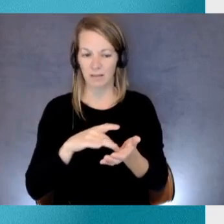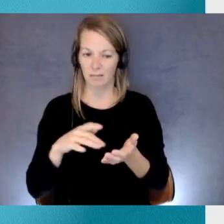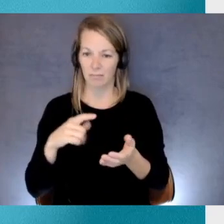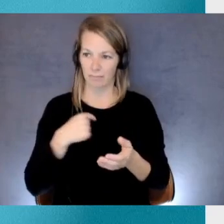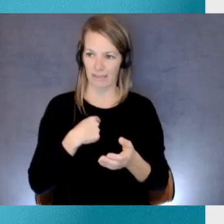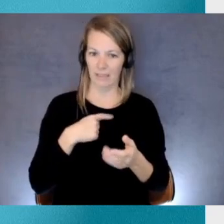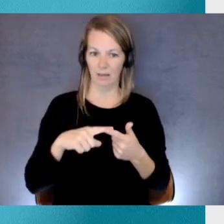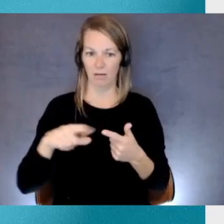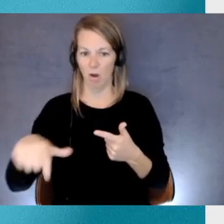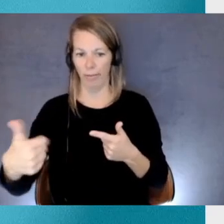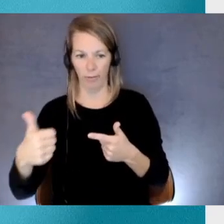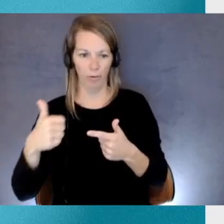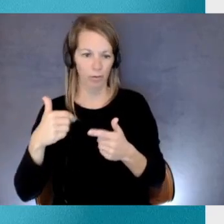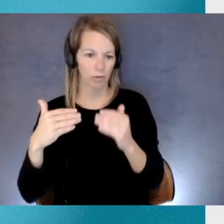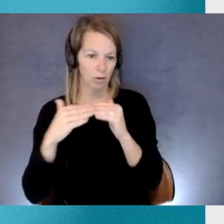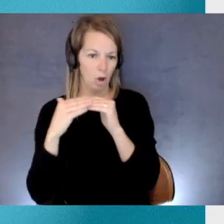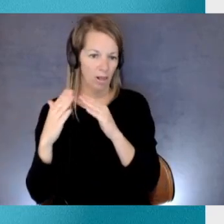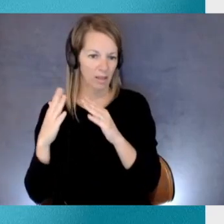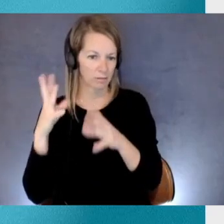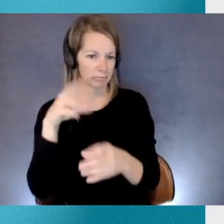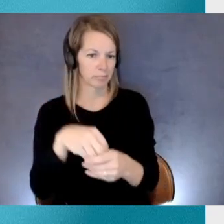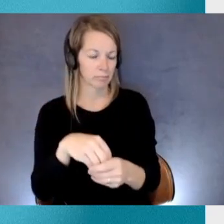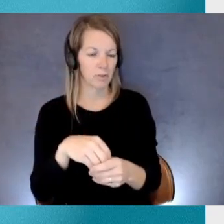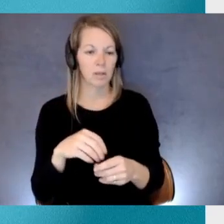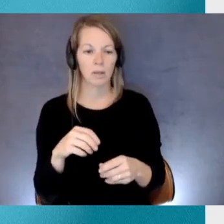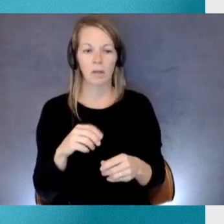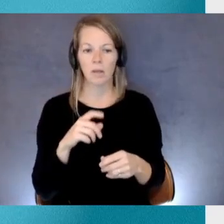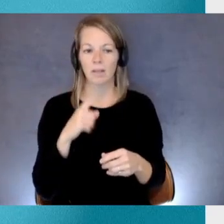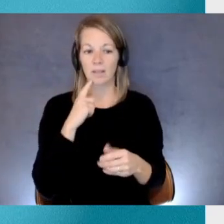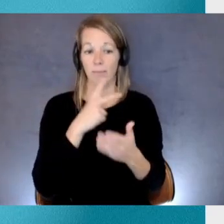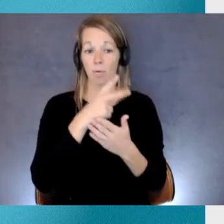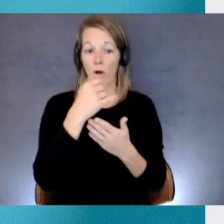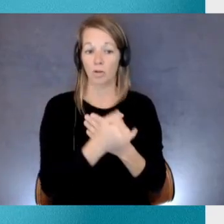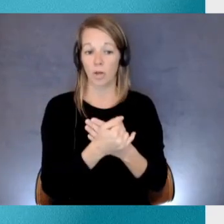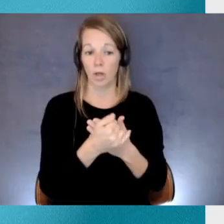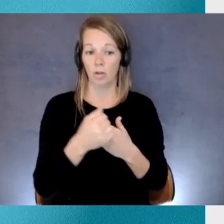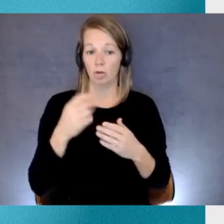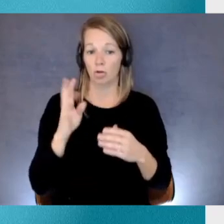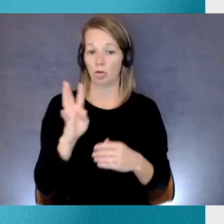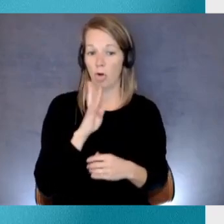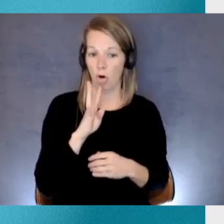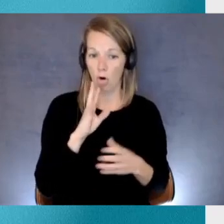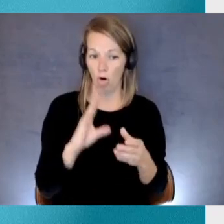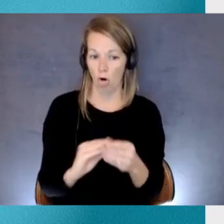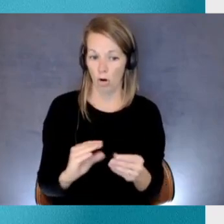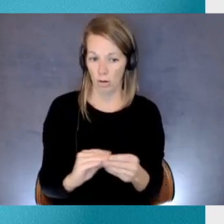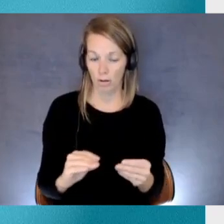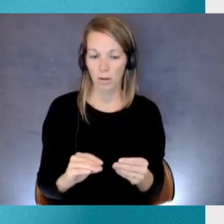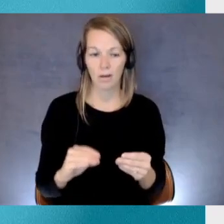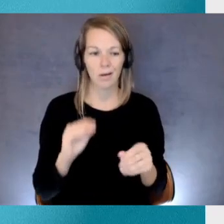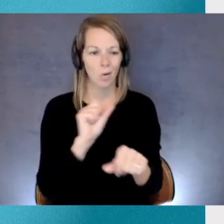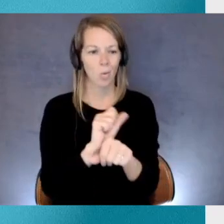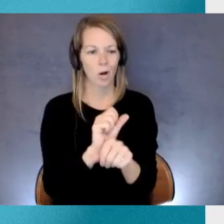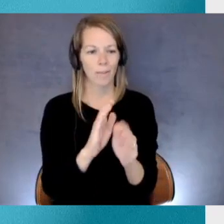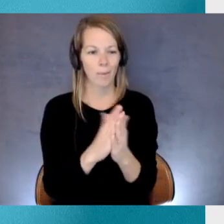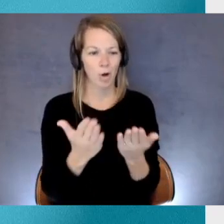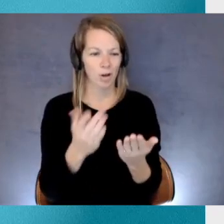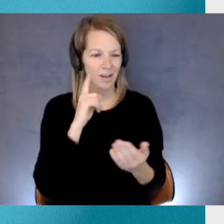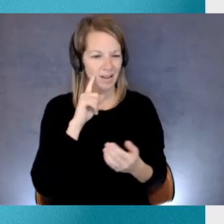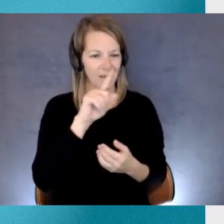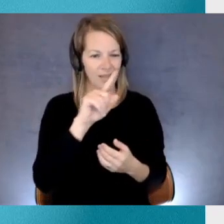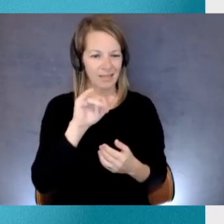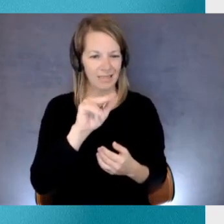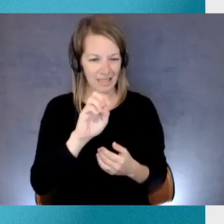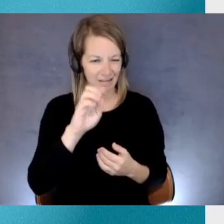some other colleagues. And they worked with a group called Project Talk. And they created a workbook, kind of a zine, if you know what zines are, but basically